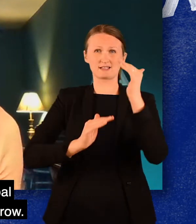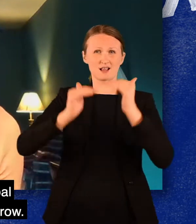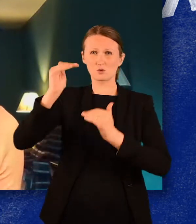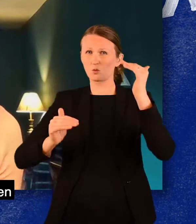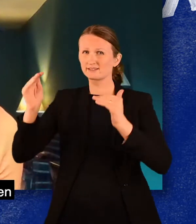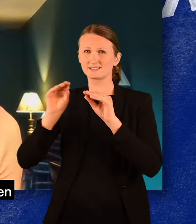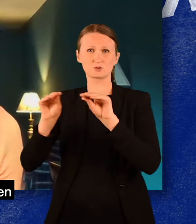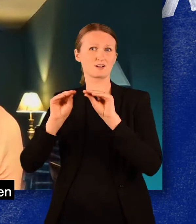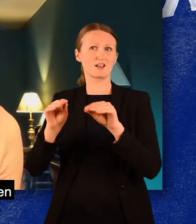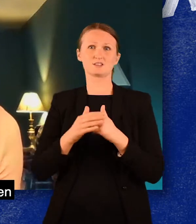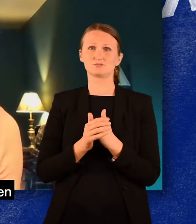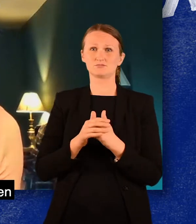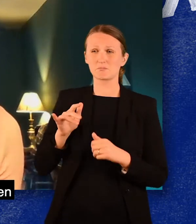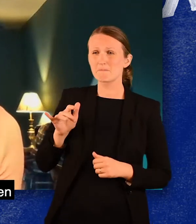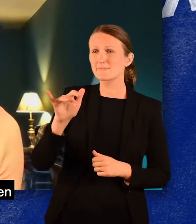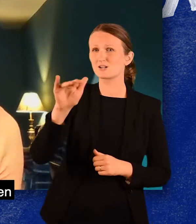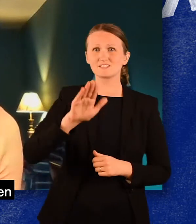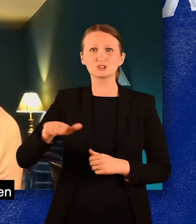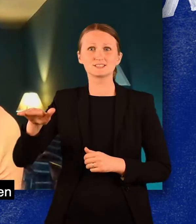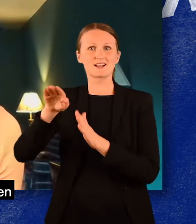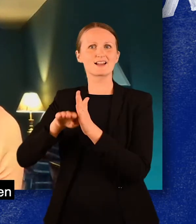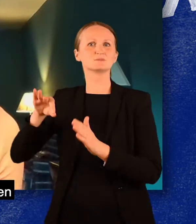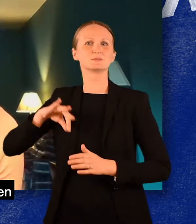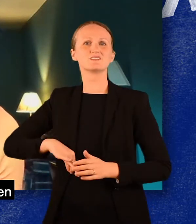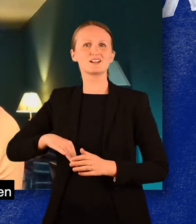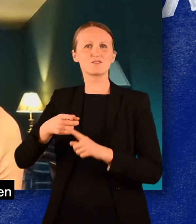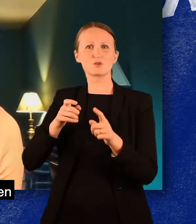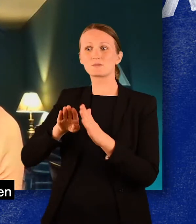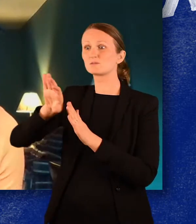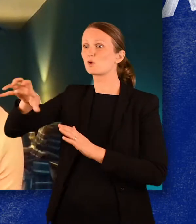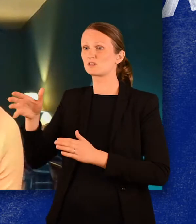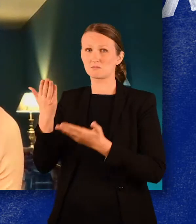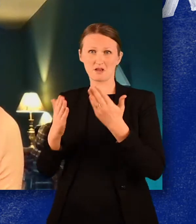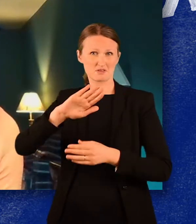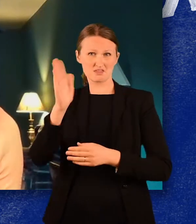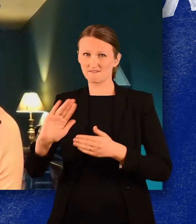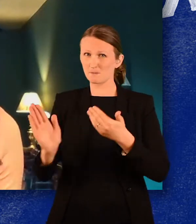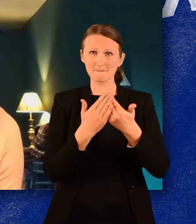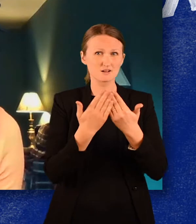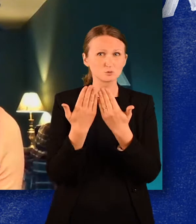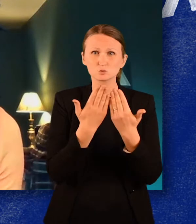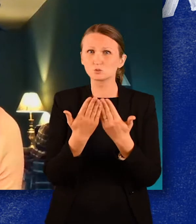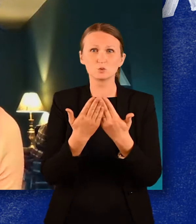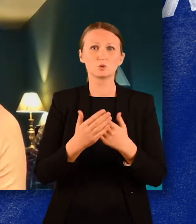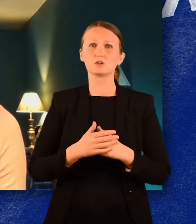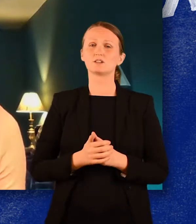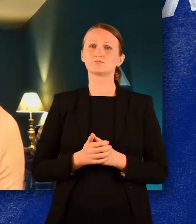grow. Millions of less privileged children in developing countries may never return to